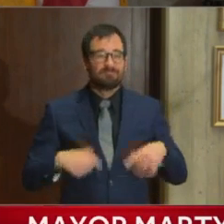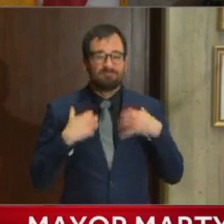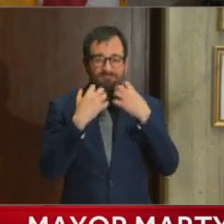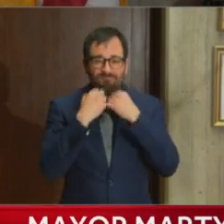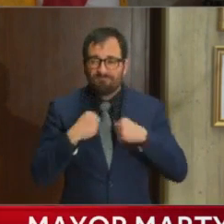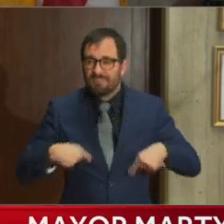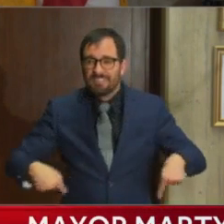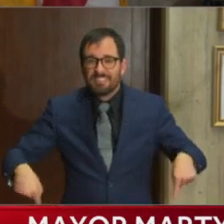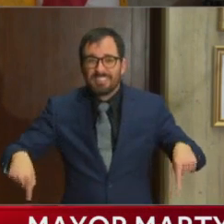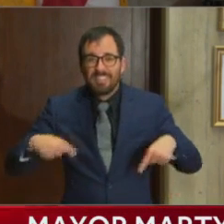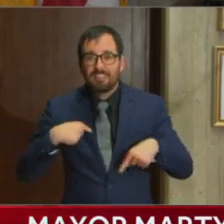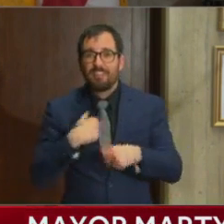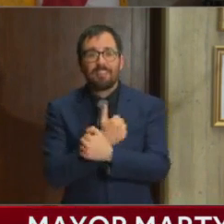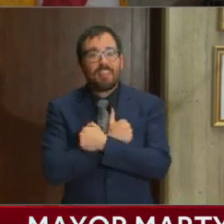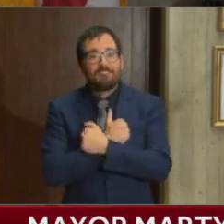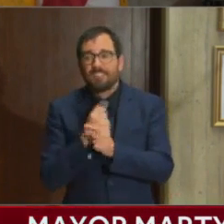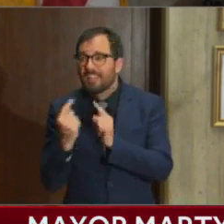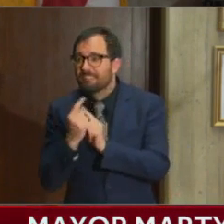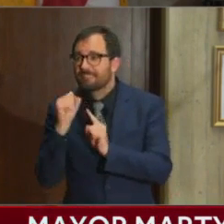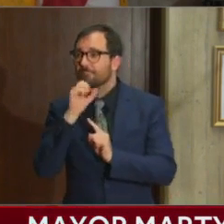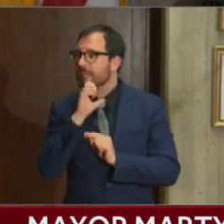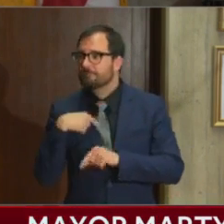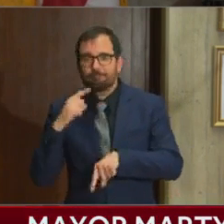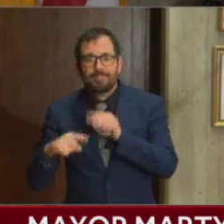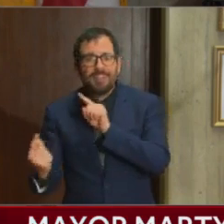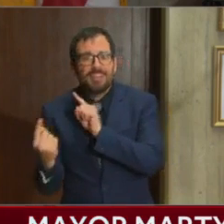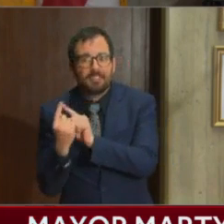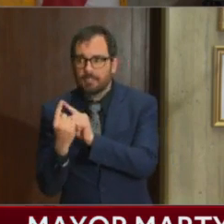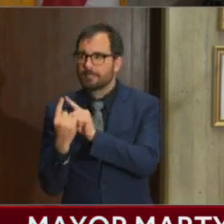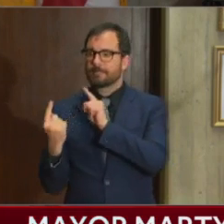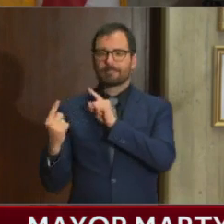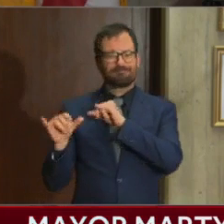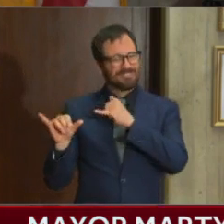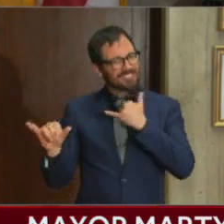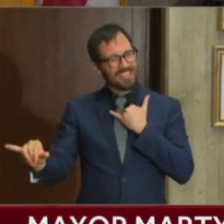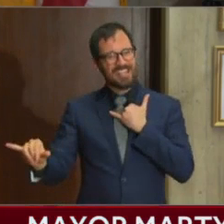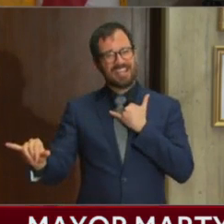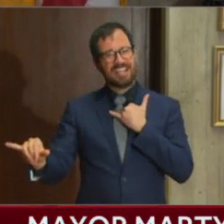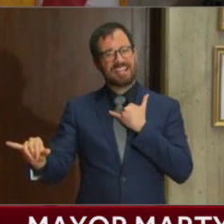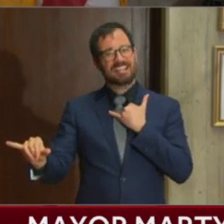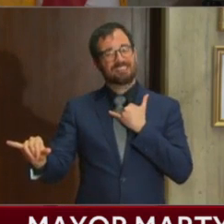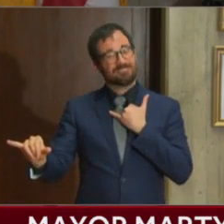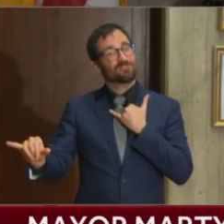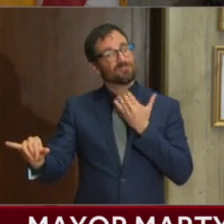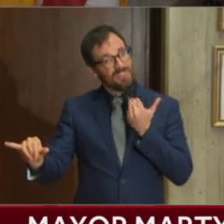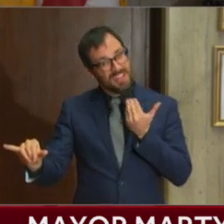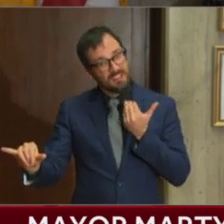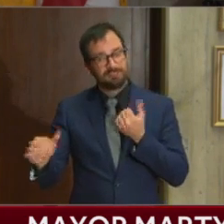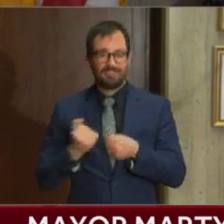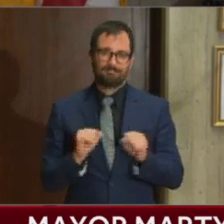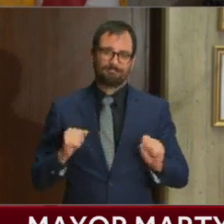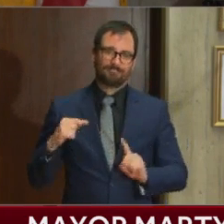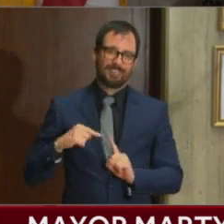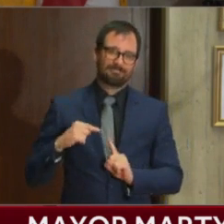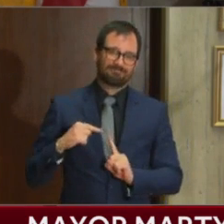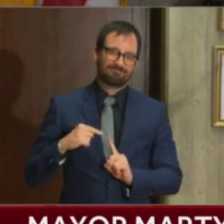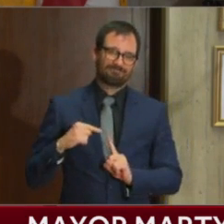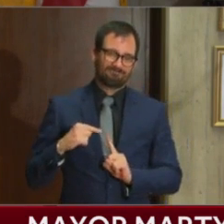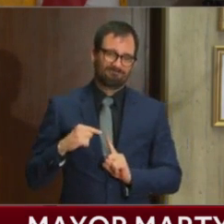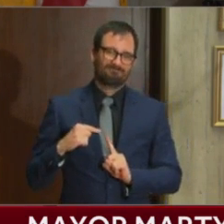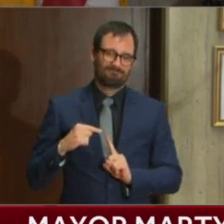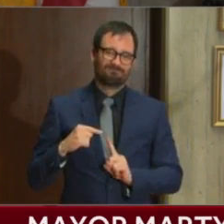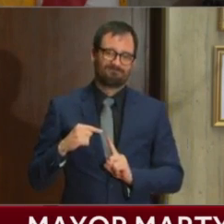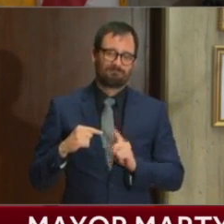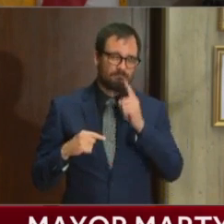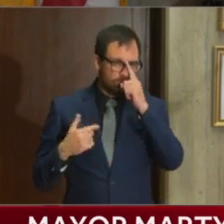own safety. These experiences present unique challenges to the shared strength and solidarity that we need in these times like